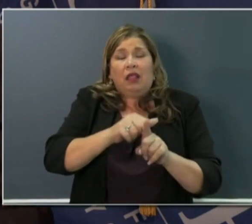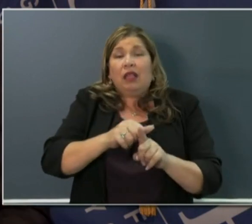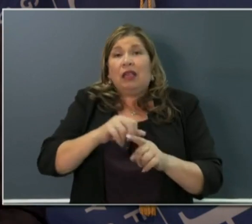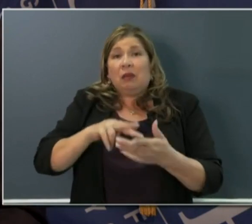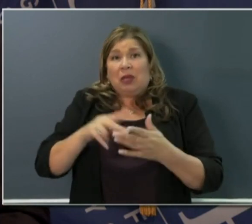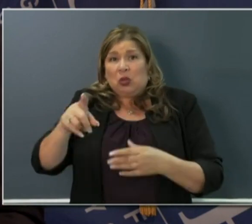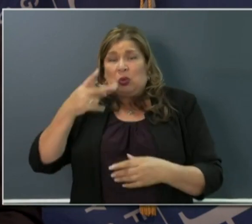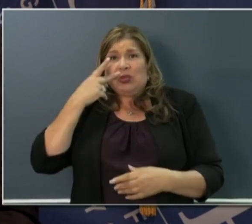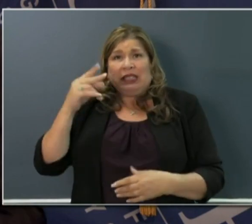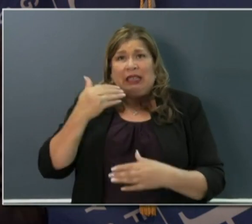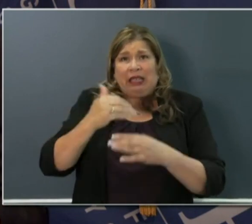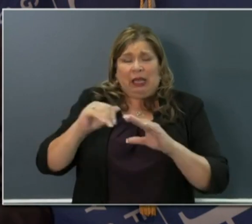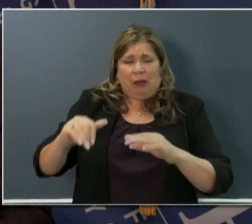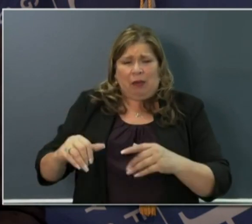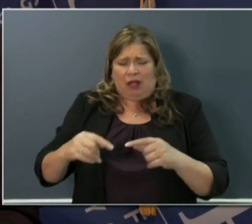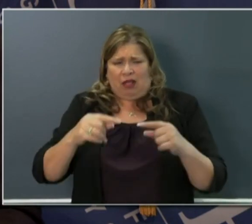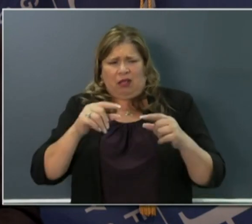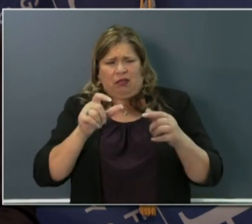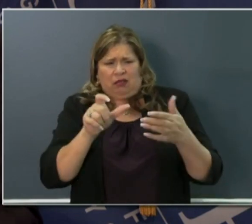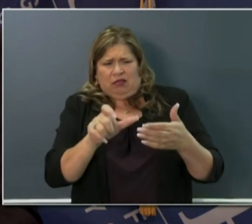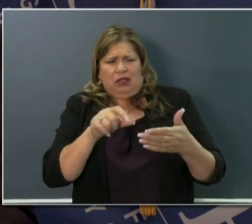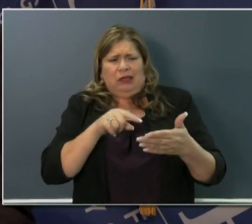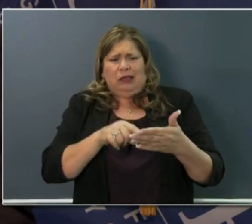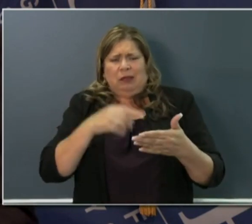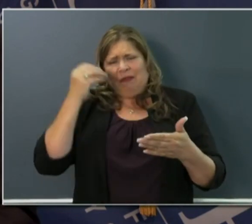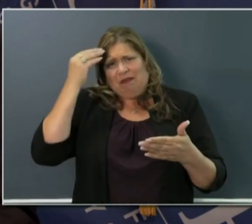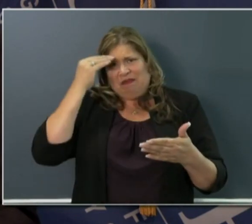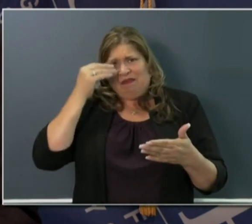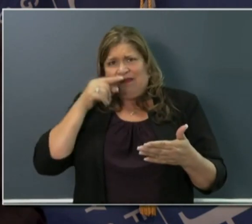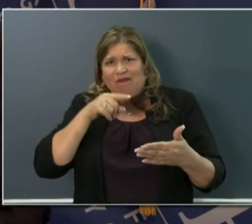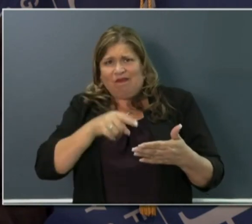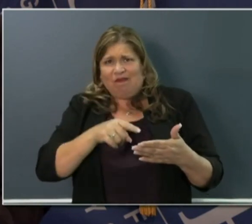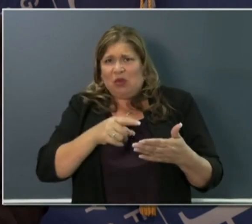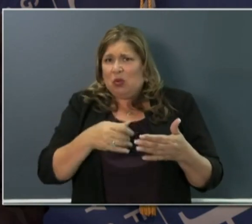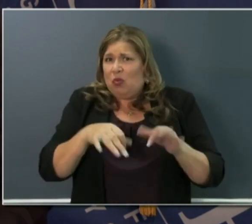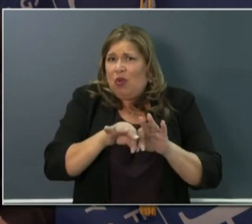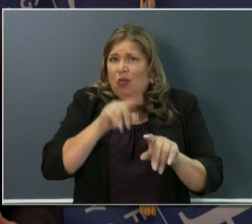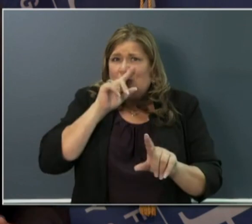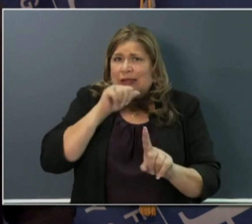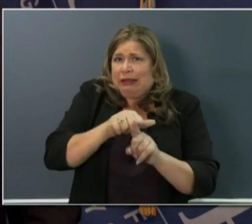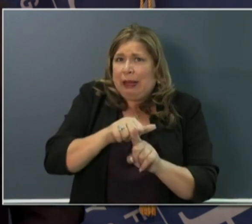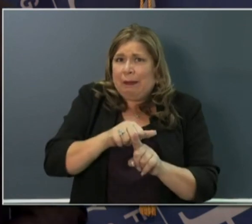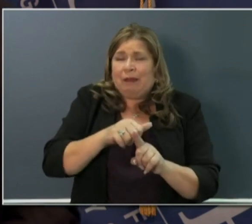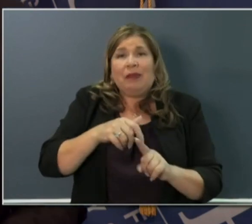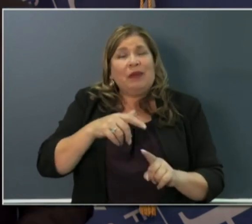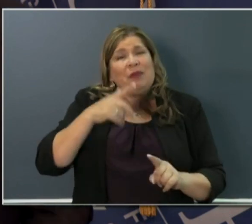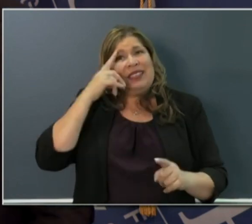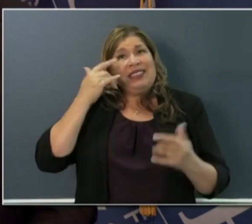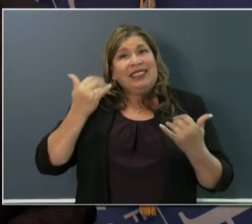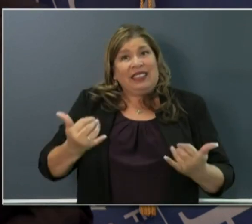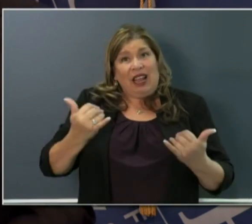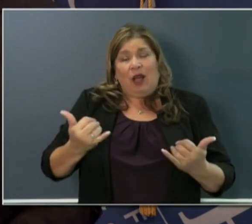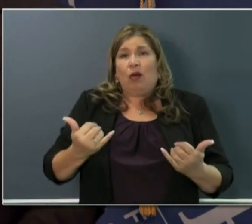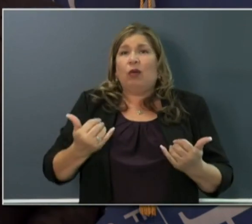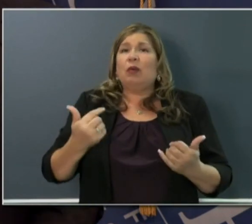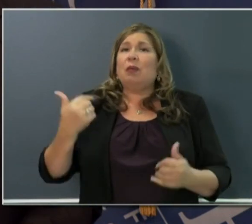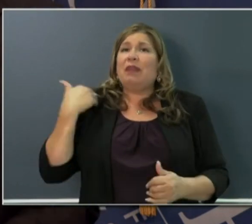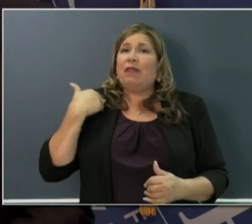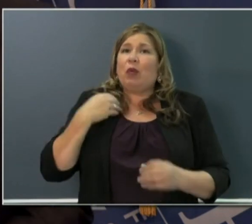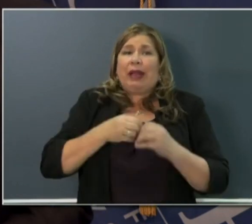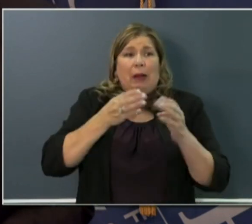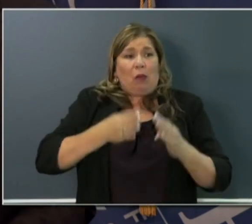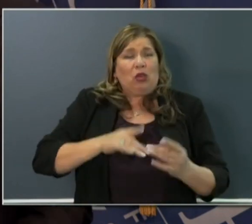any email. Be thoughtful about your own personal protection, particularly as we move more and more online, distance learning, distance